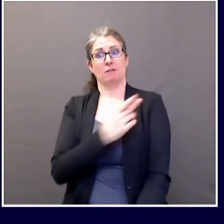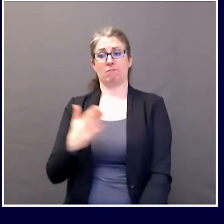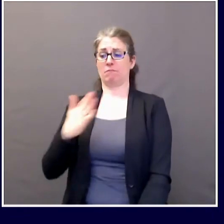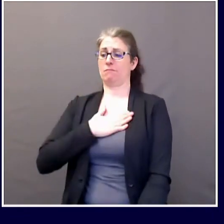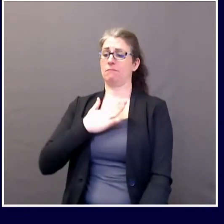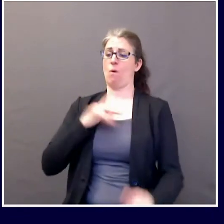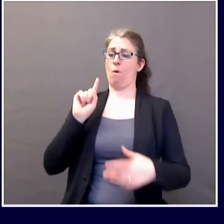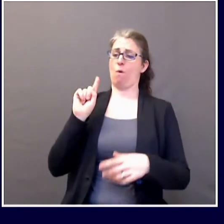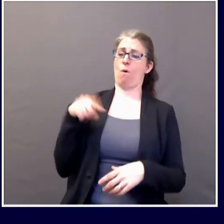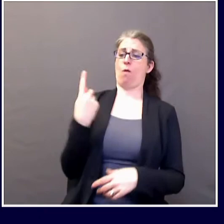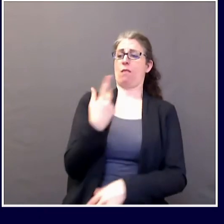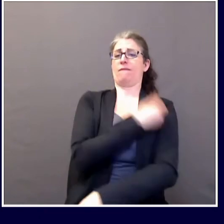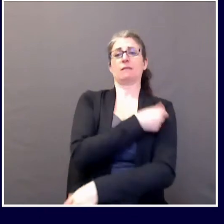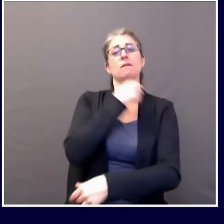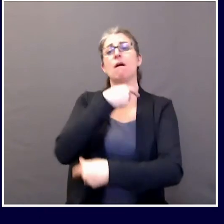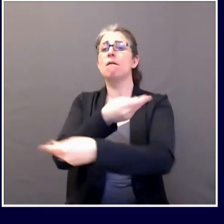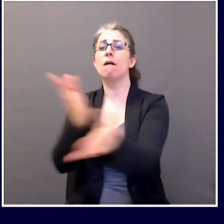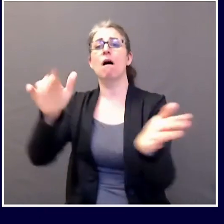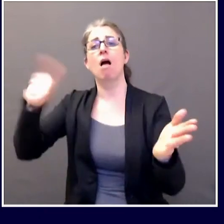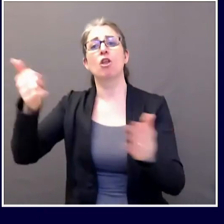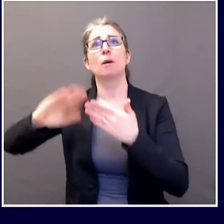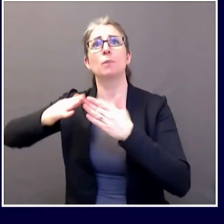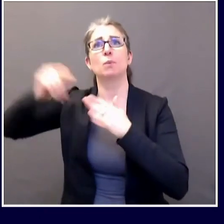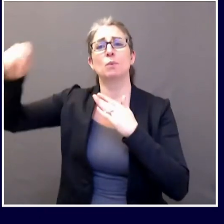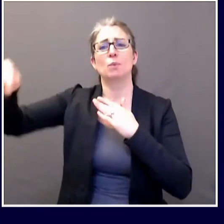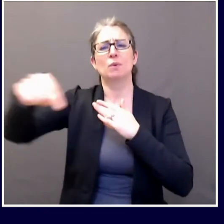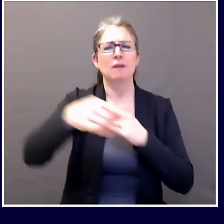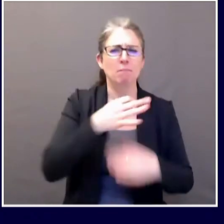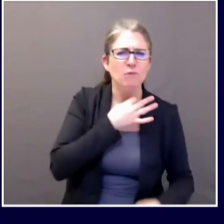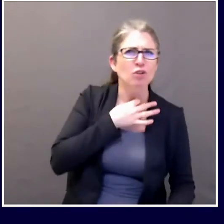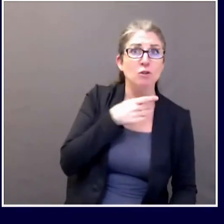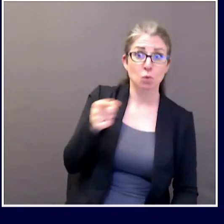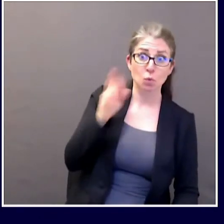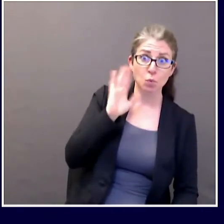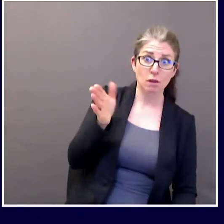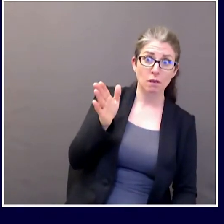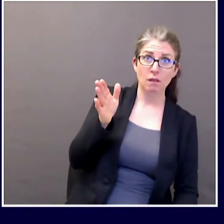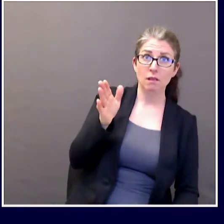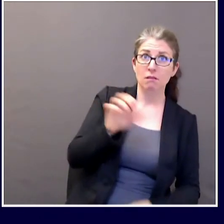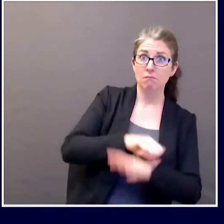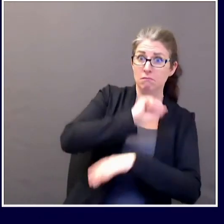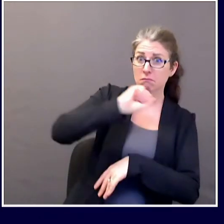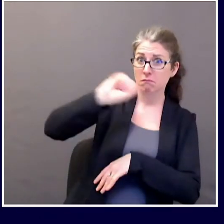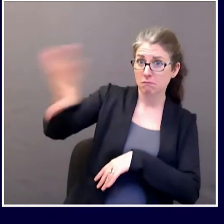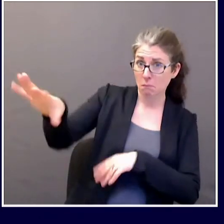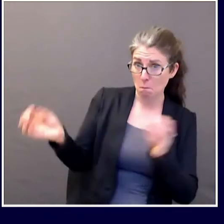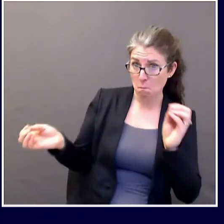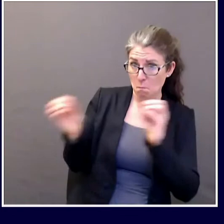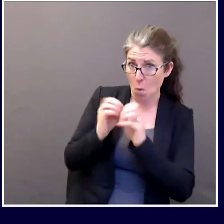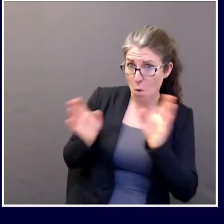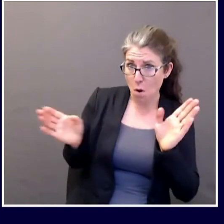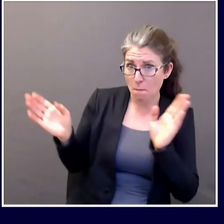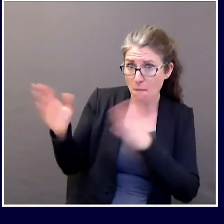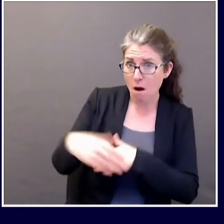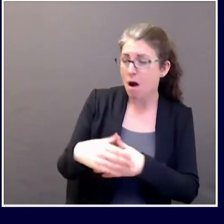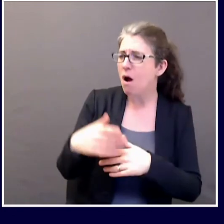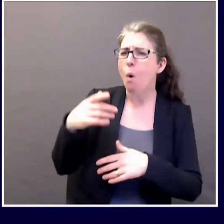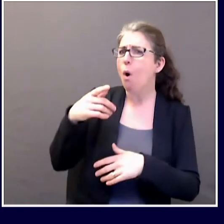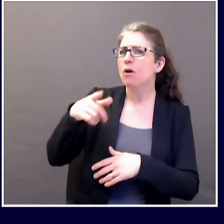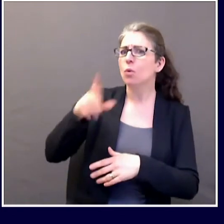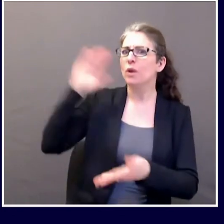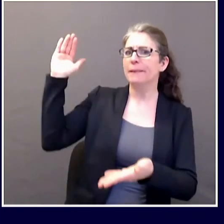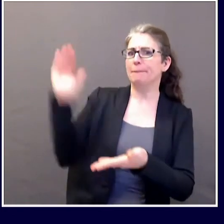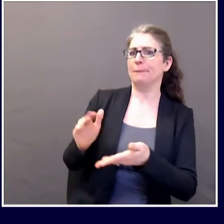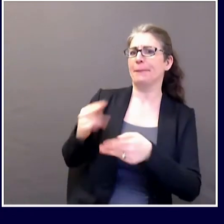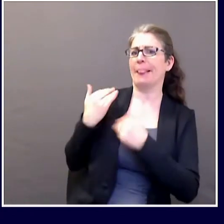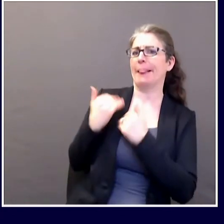opposite approach, which is to work with those providers to open up their doors. And thus far, when we've had that conversation with, for